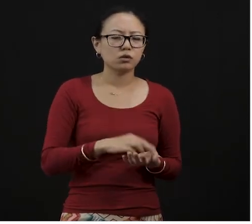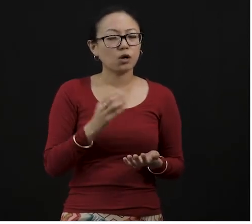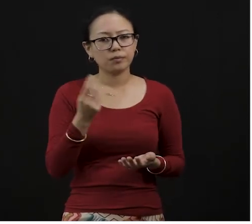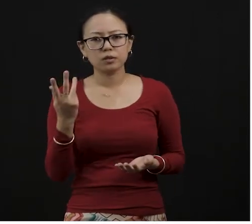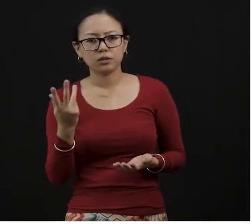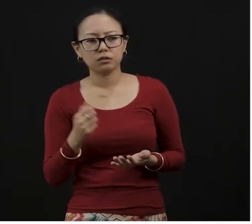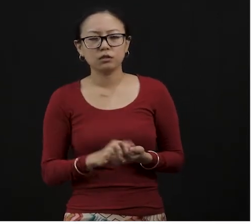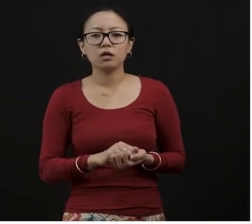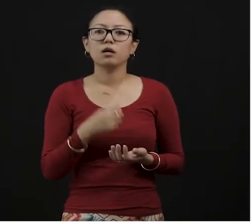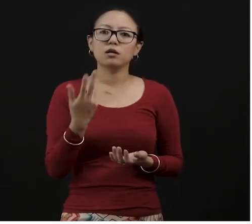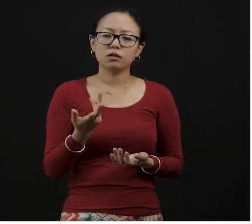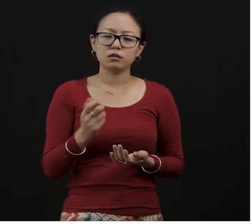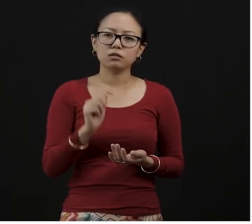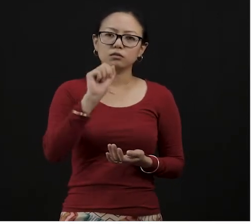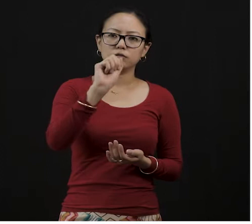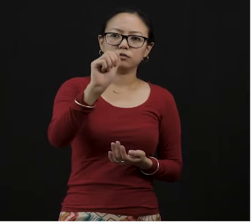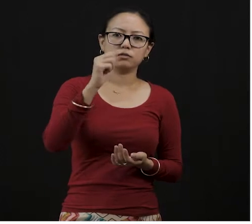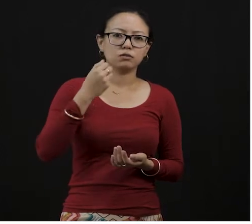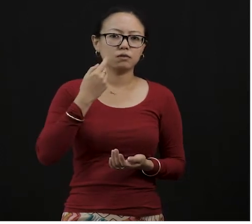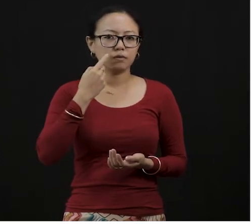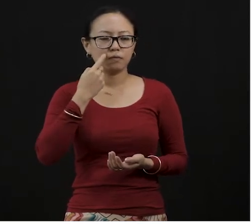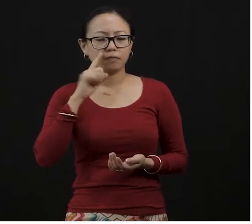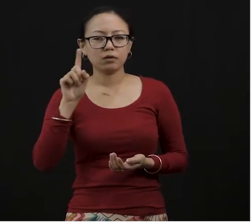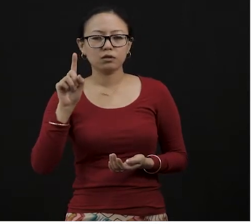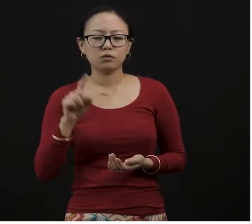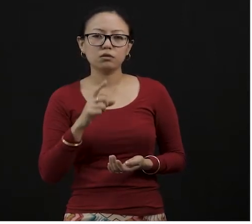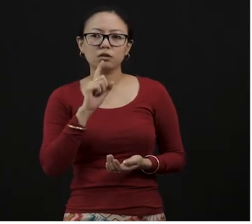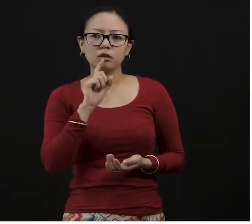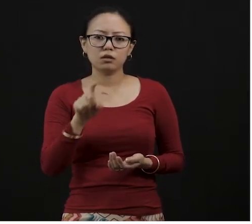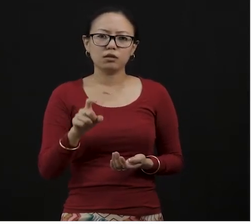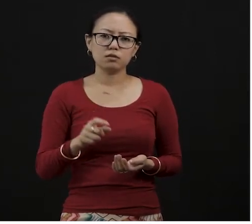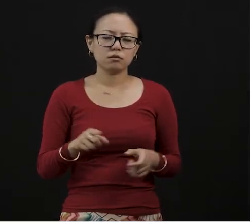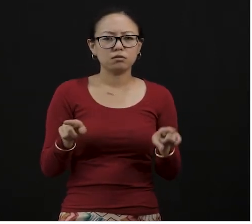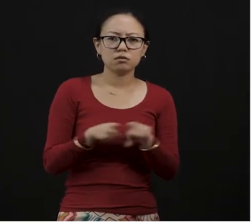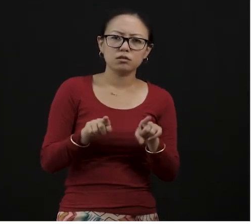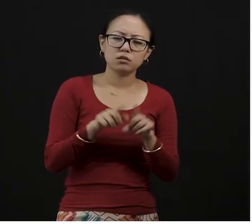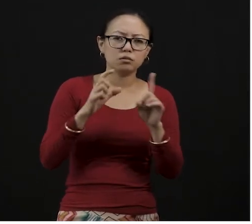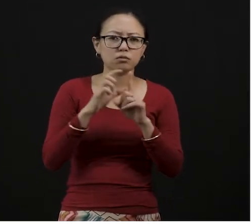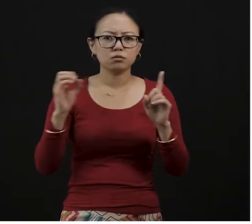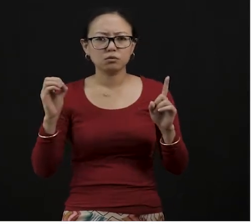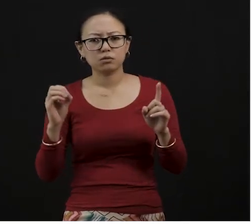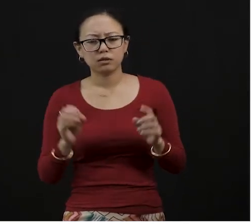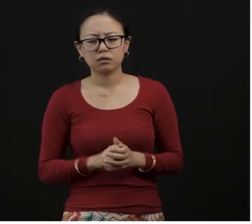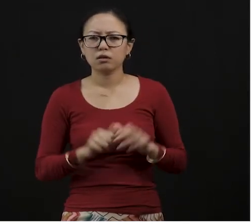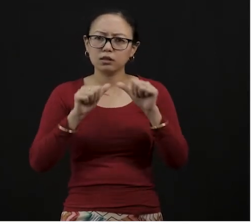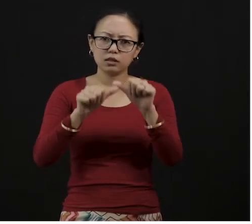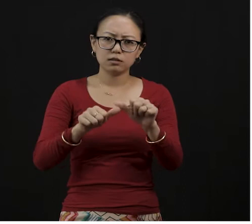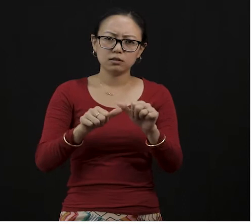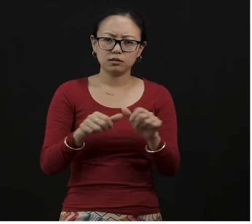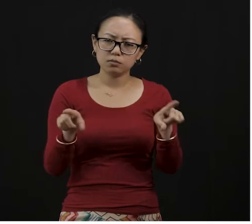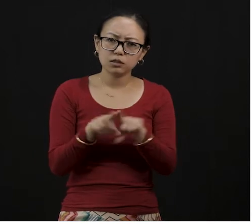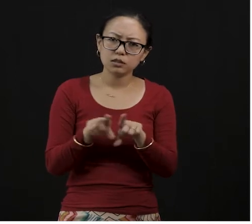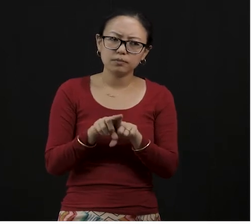size, which the measurement will be different. So that is why this is the reason why we need a